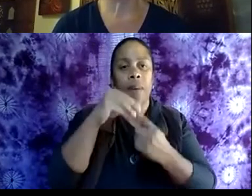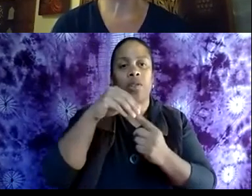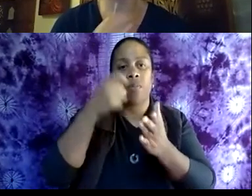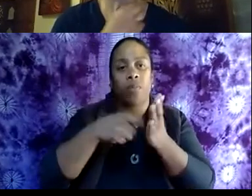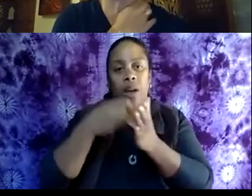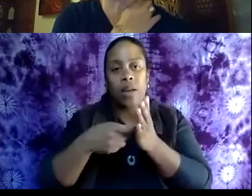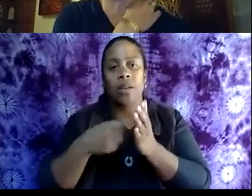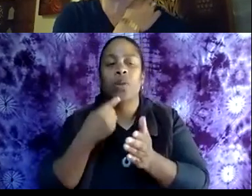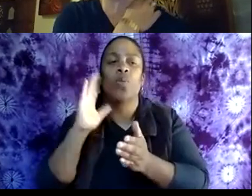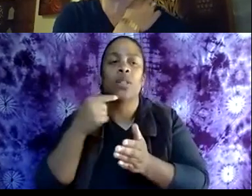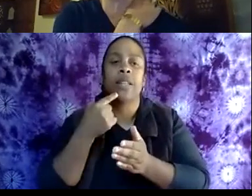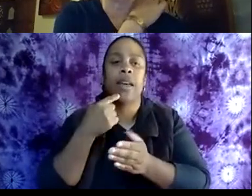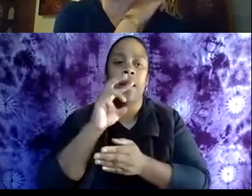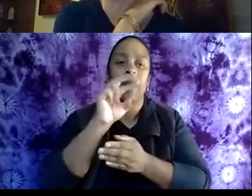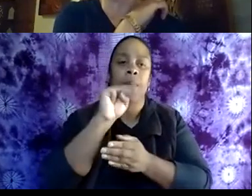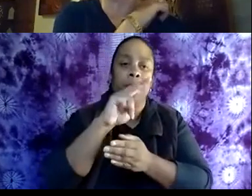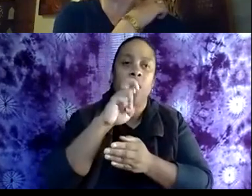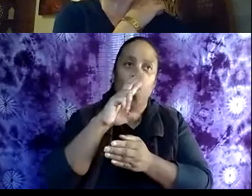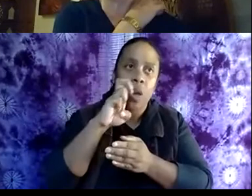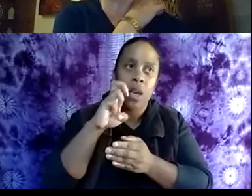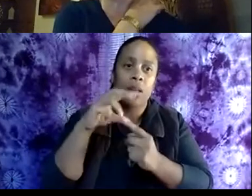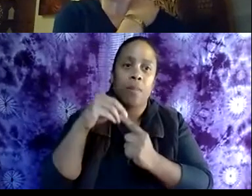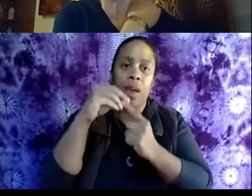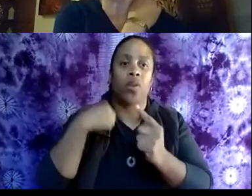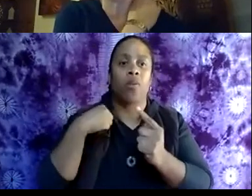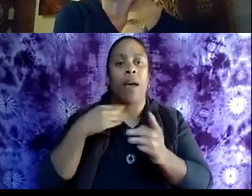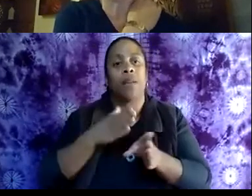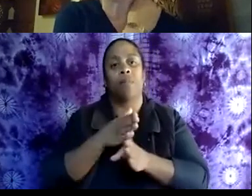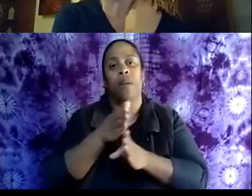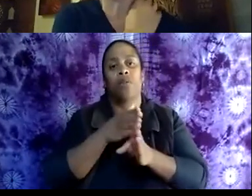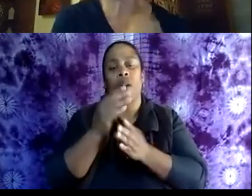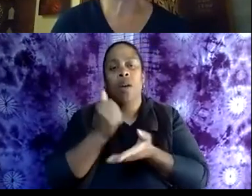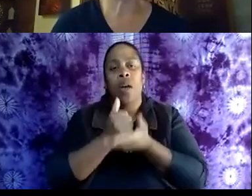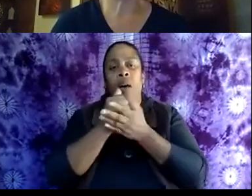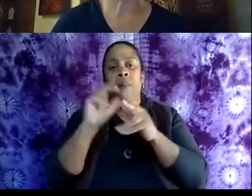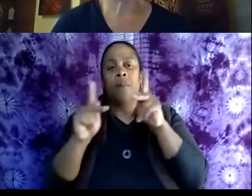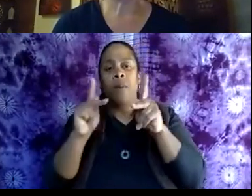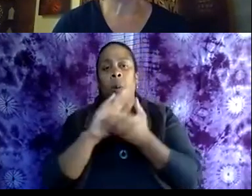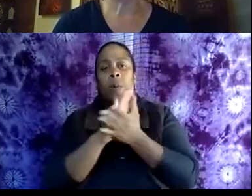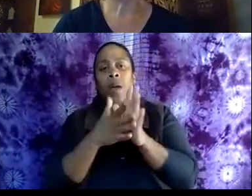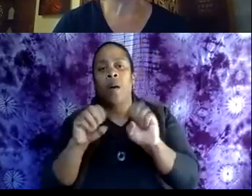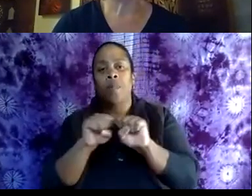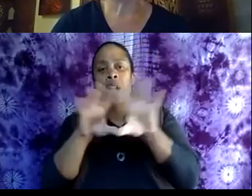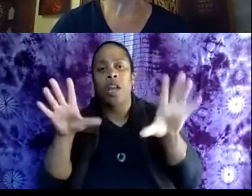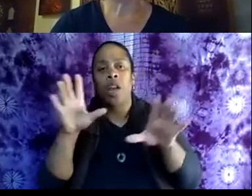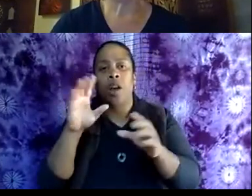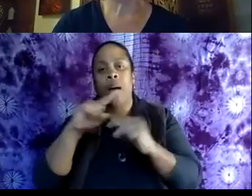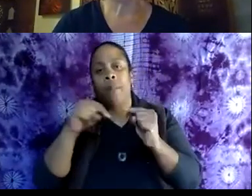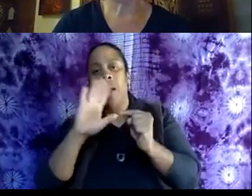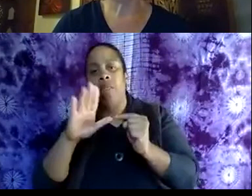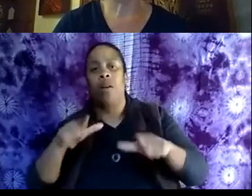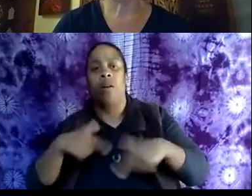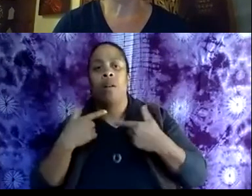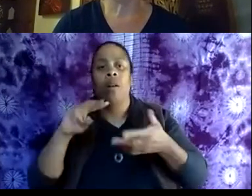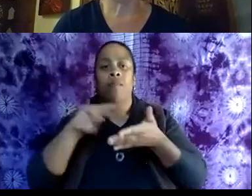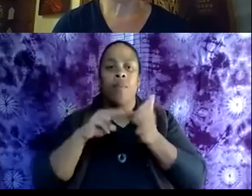And I specialize in helping people get clear on their life purpose and